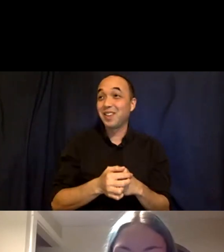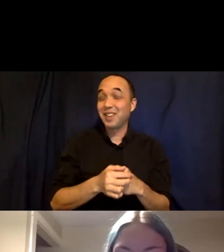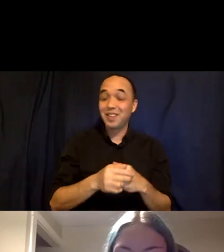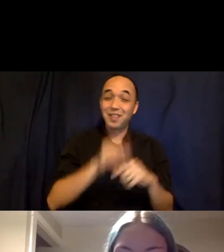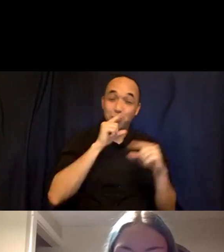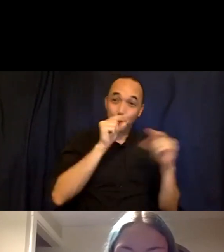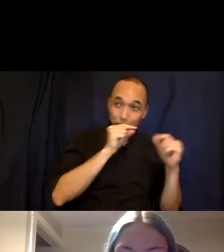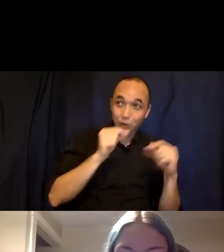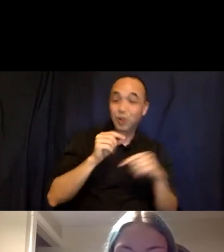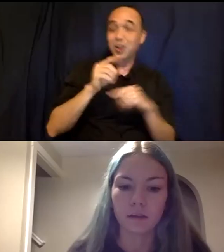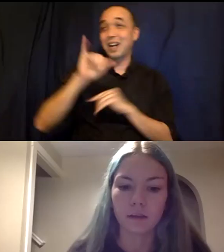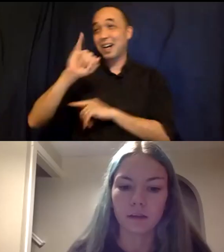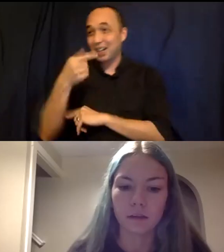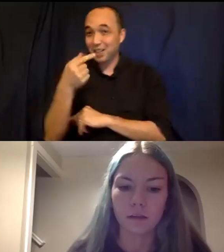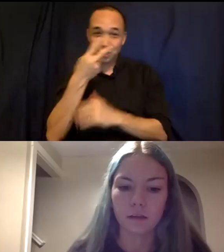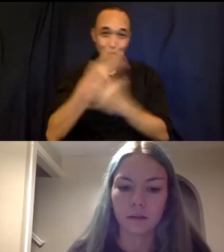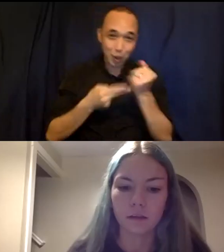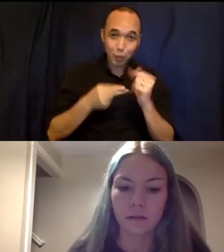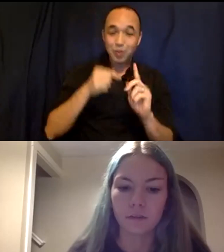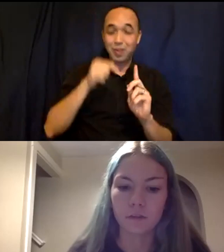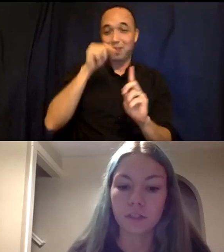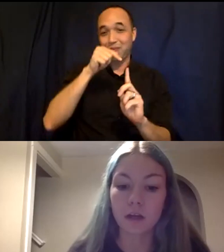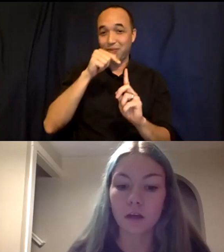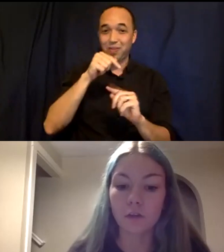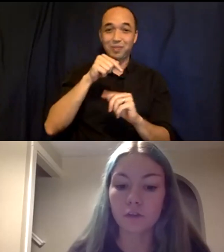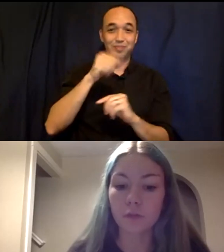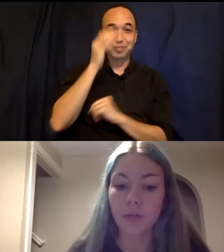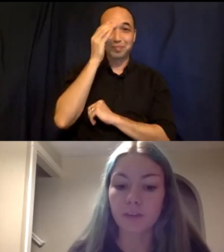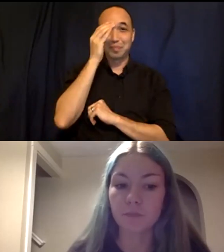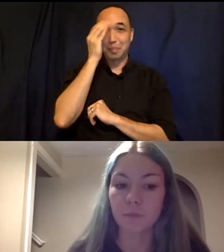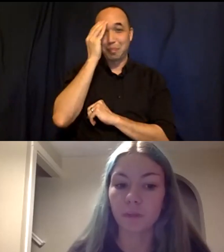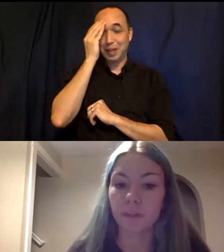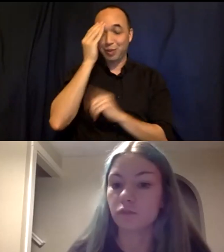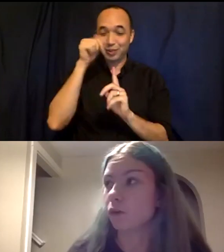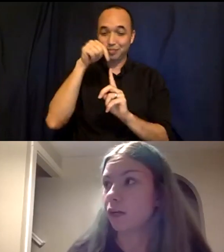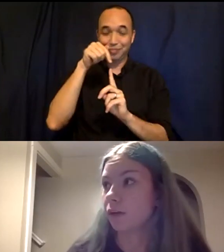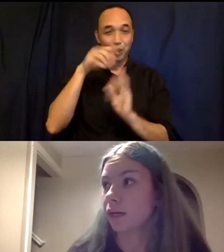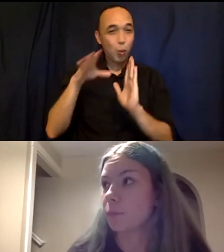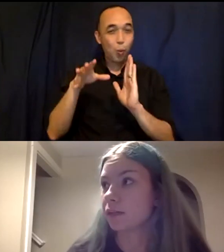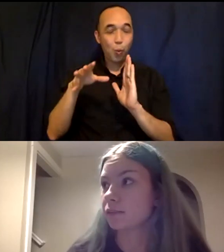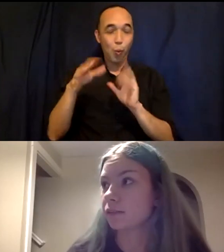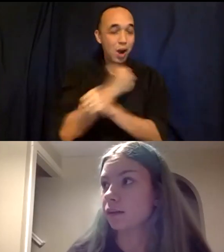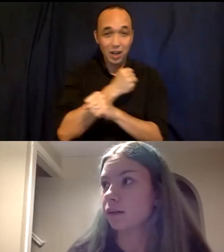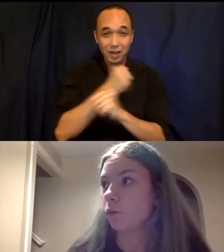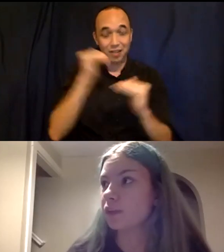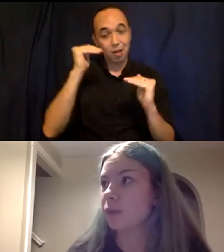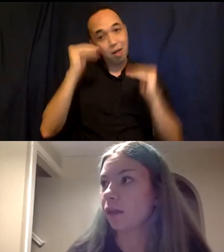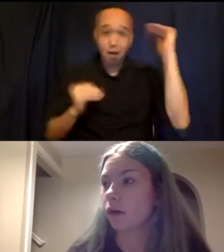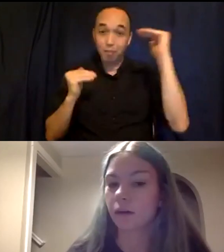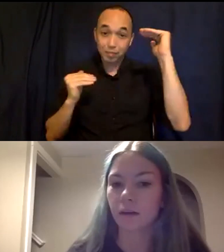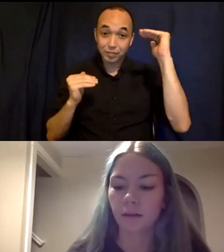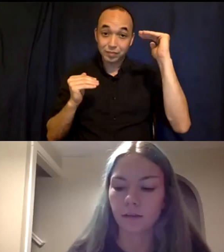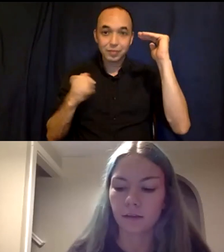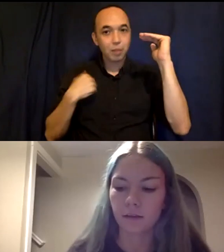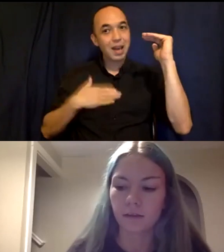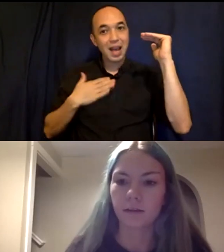and Instagram. It won by a landslide, which I'm kind of happy about because it would have